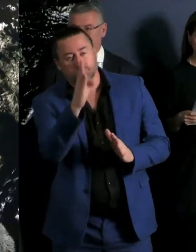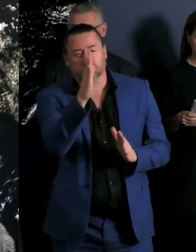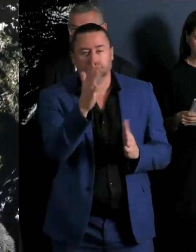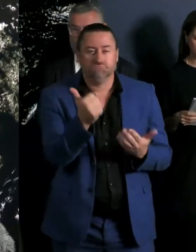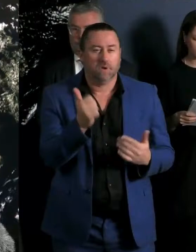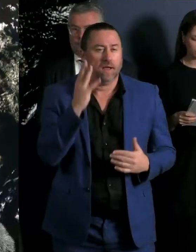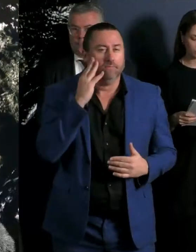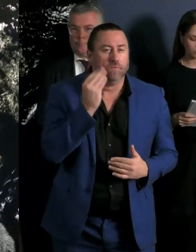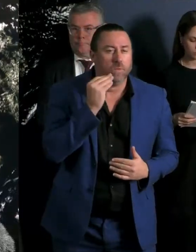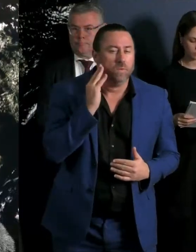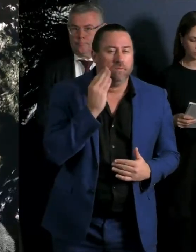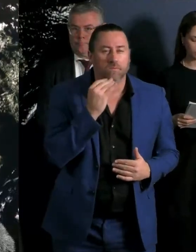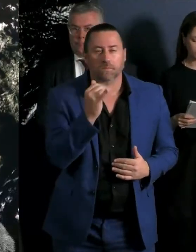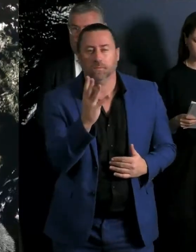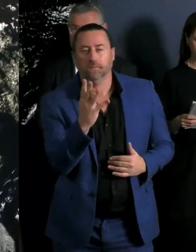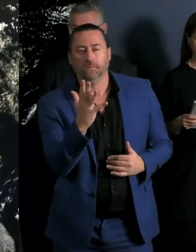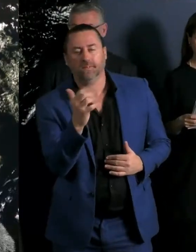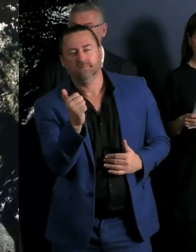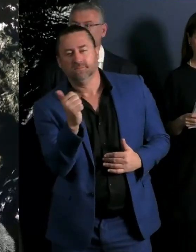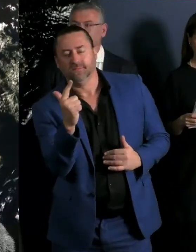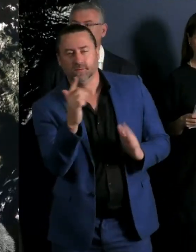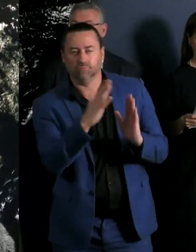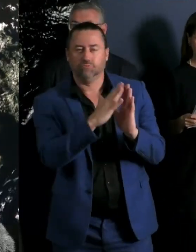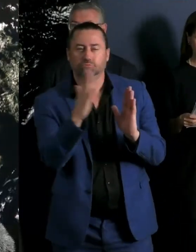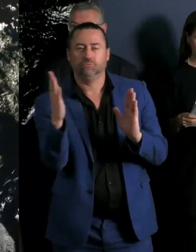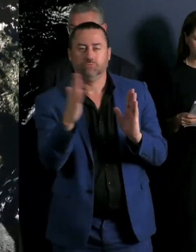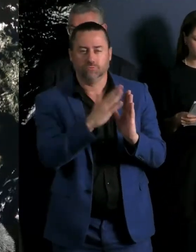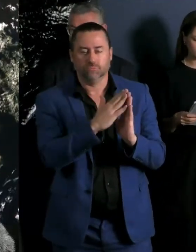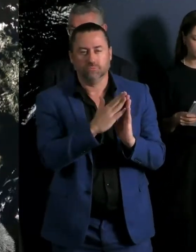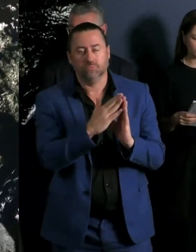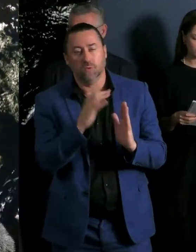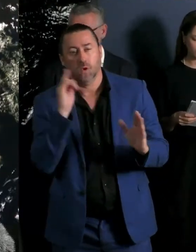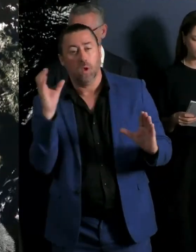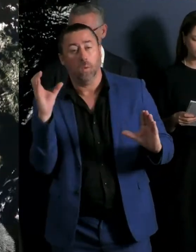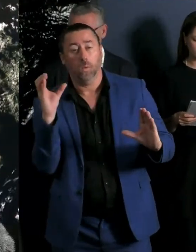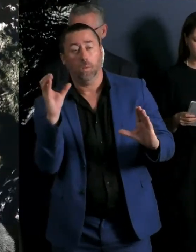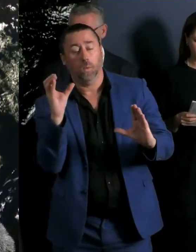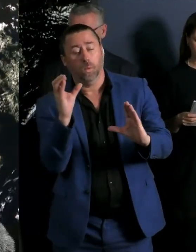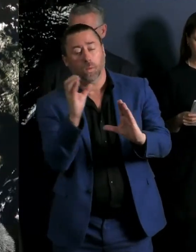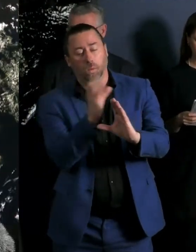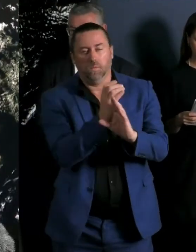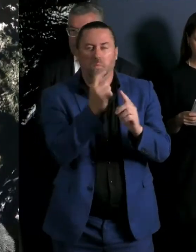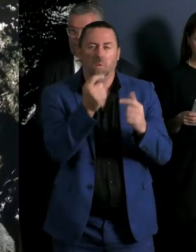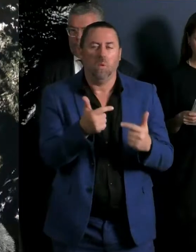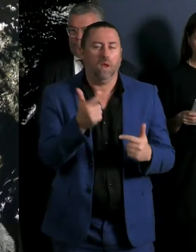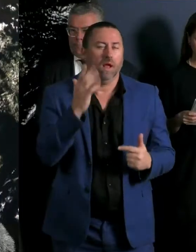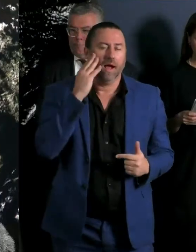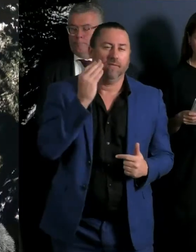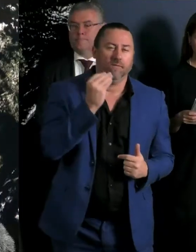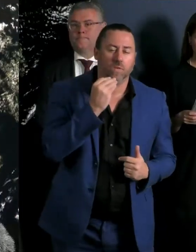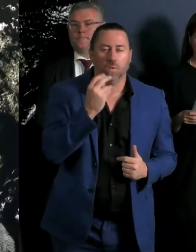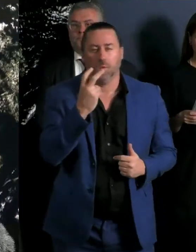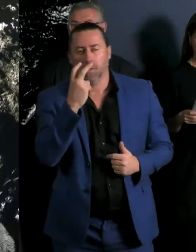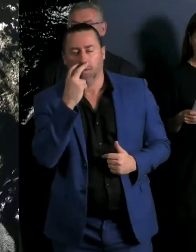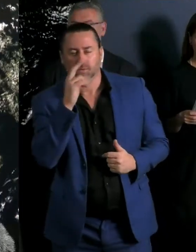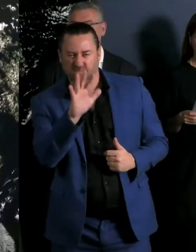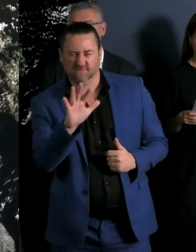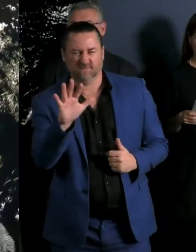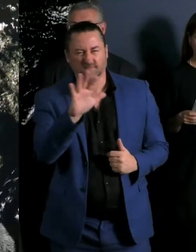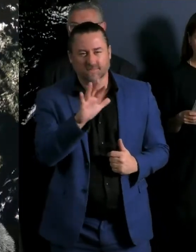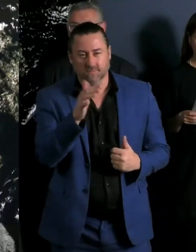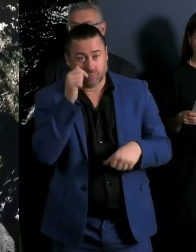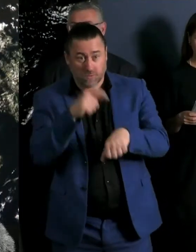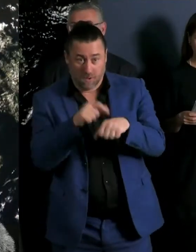and into this evening. It's expected to make landfall early this afternoon and into this evening. While